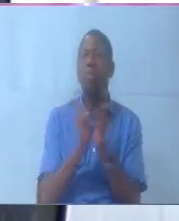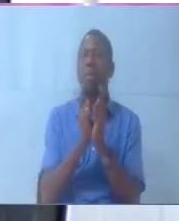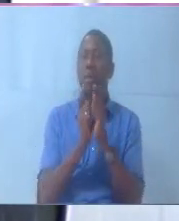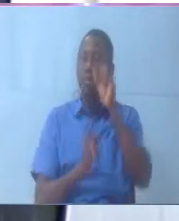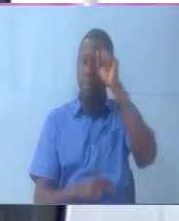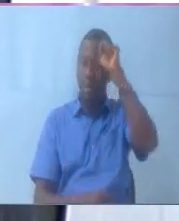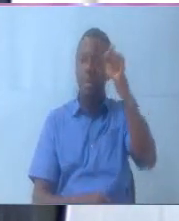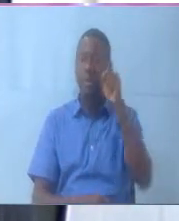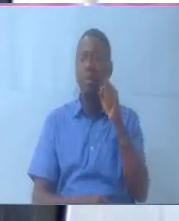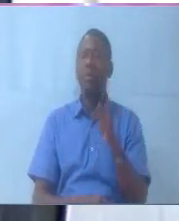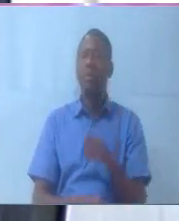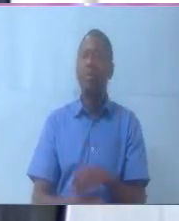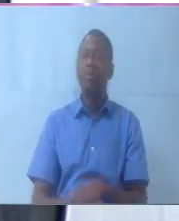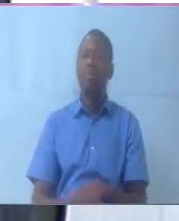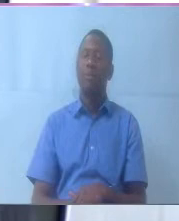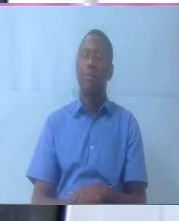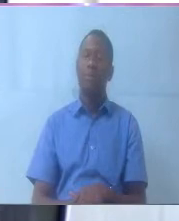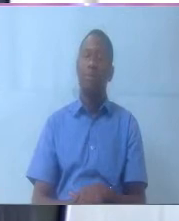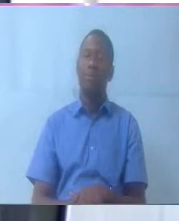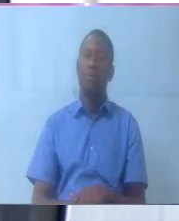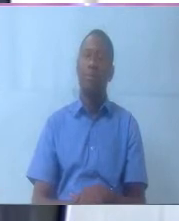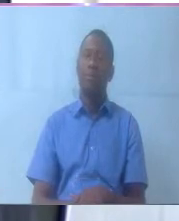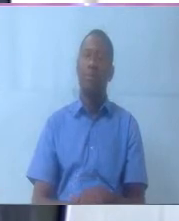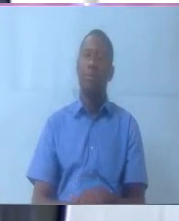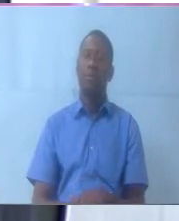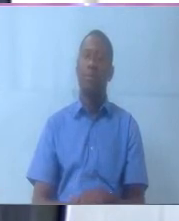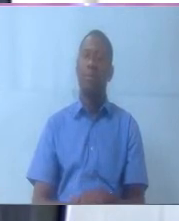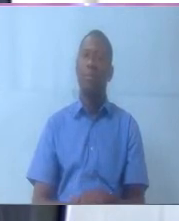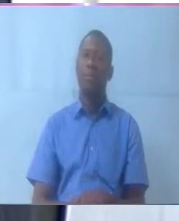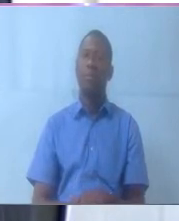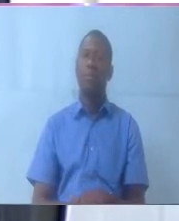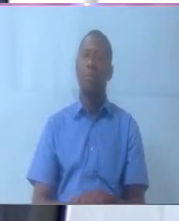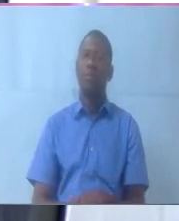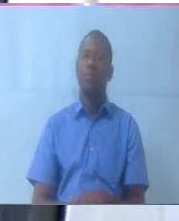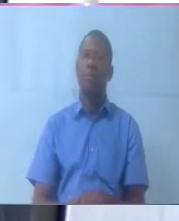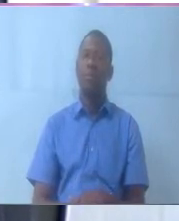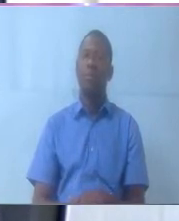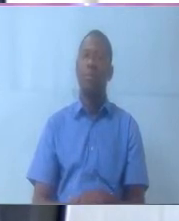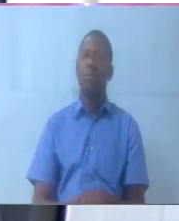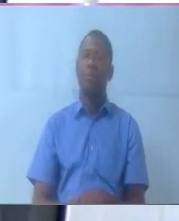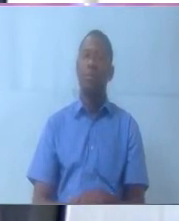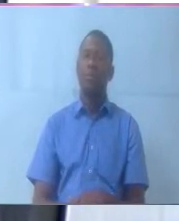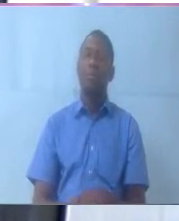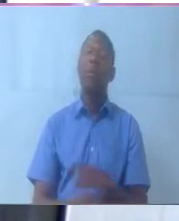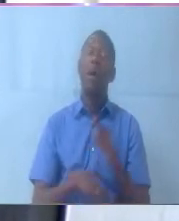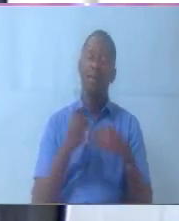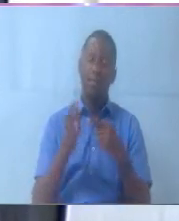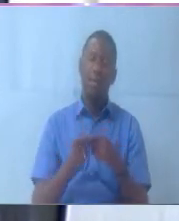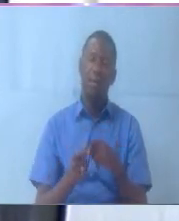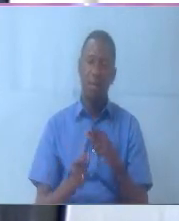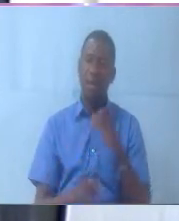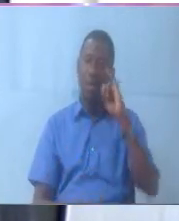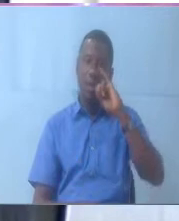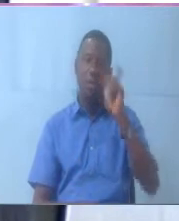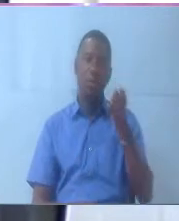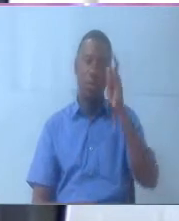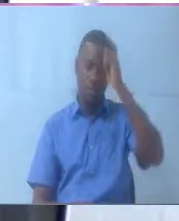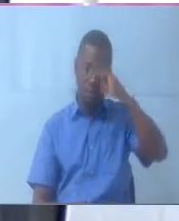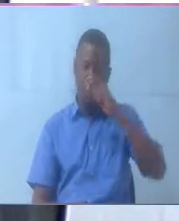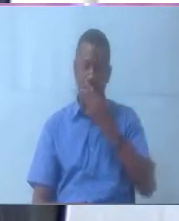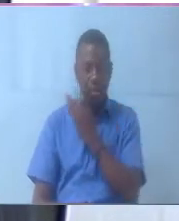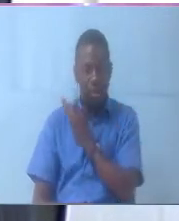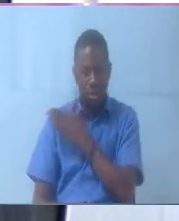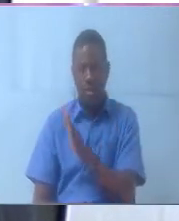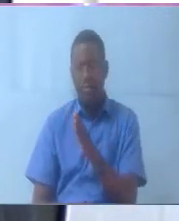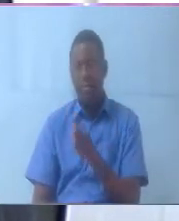kala la diamu President we pour si ko lu tamandi wonya. Meanwhile, then he left. Biton teng botaje wotumole kata. Then